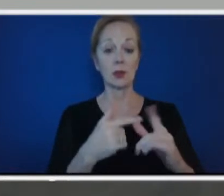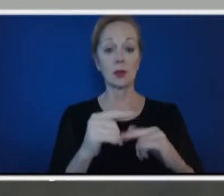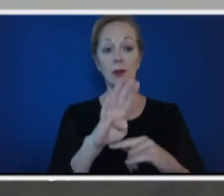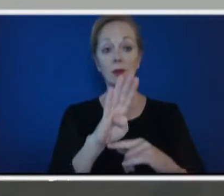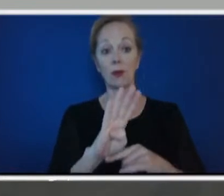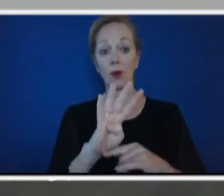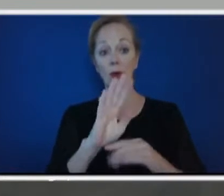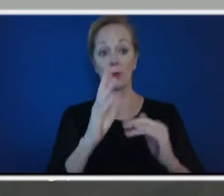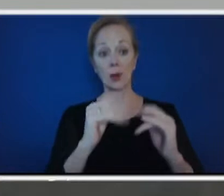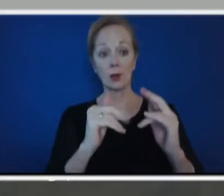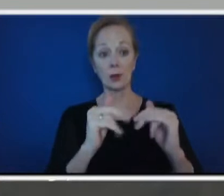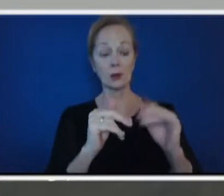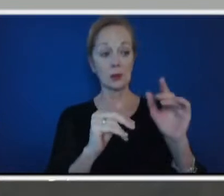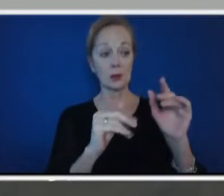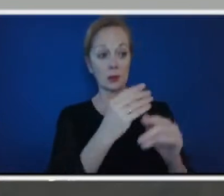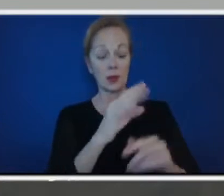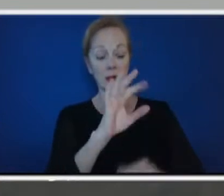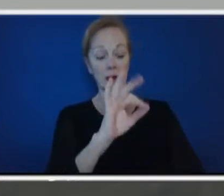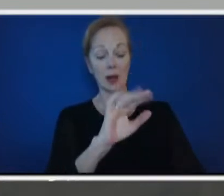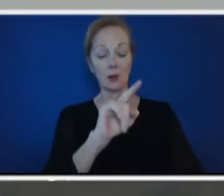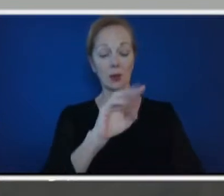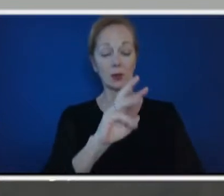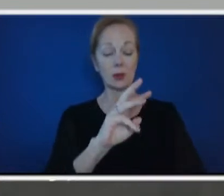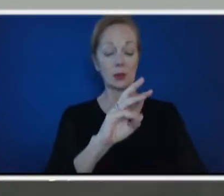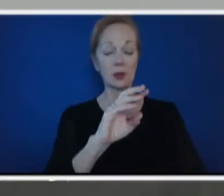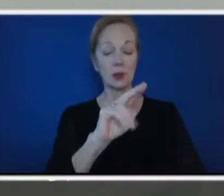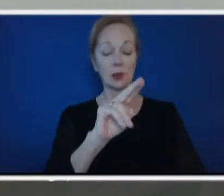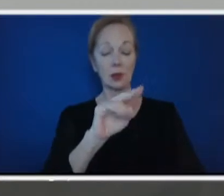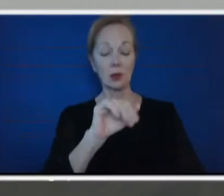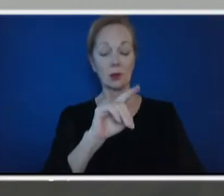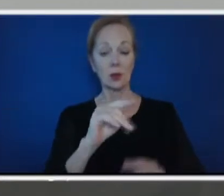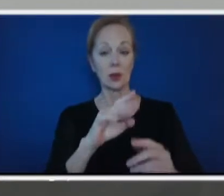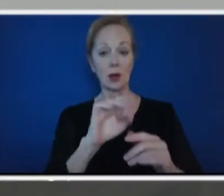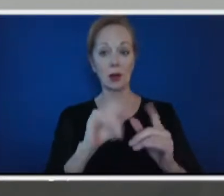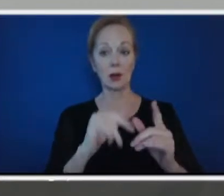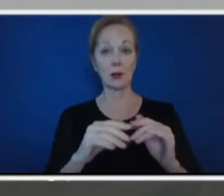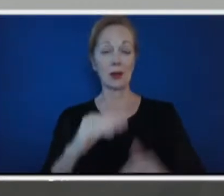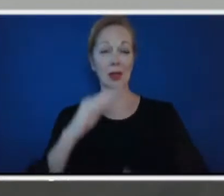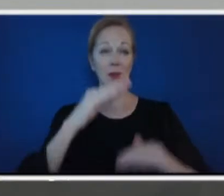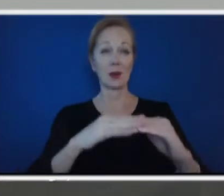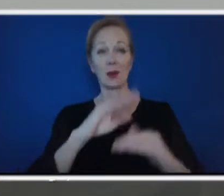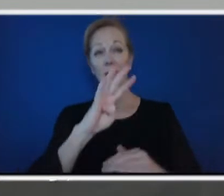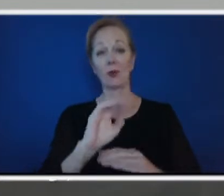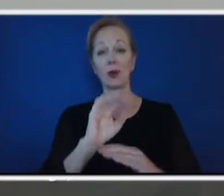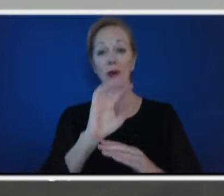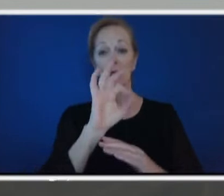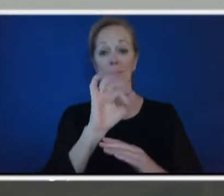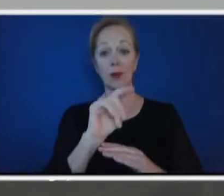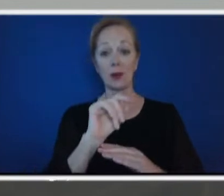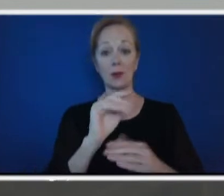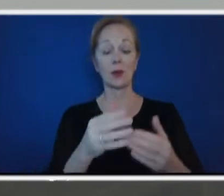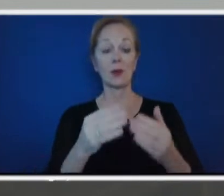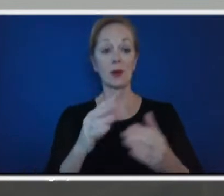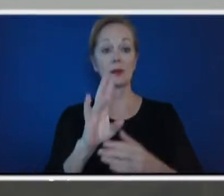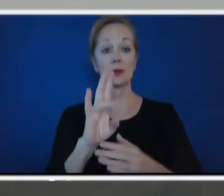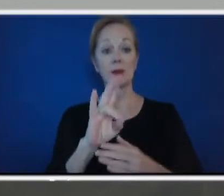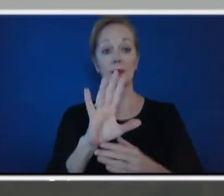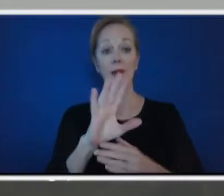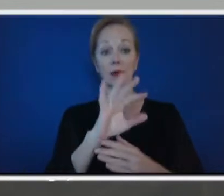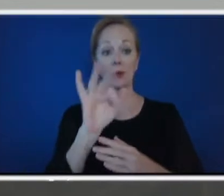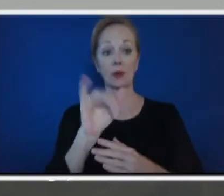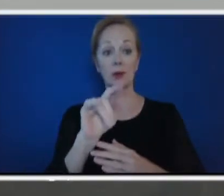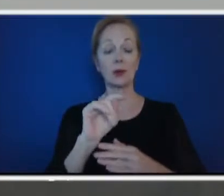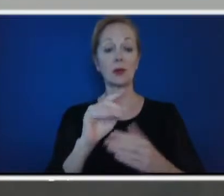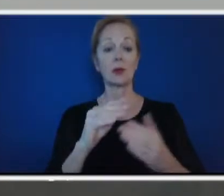buildings. That comes out about 9.6 units per acre. Does limit building height to 40 feet. Also provides a 75-foot front setback